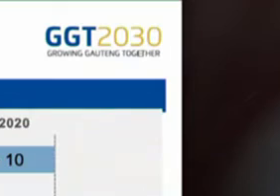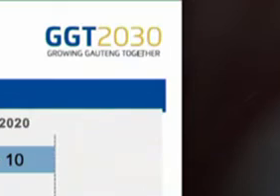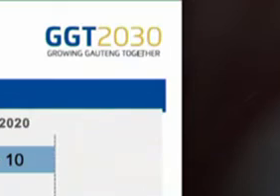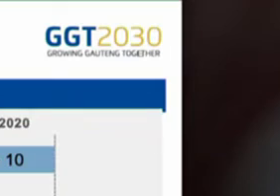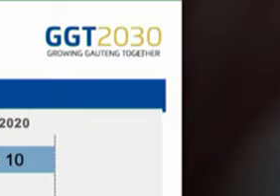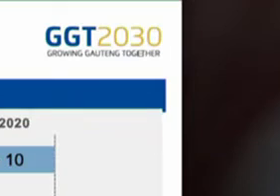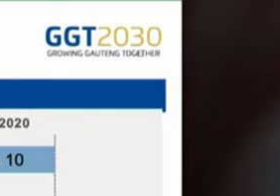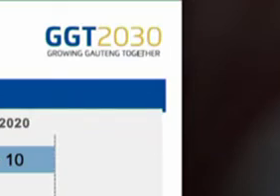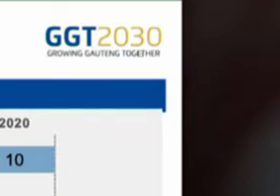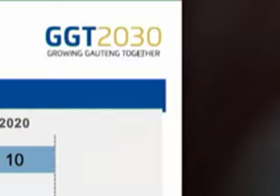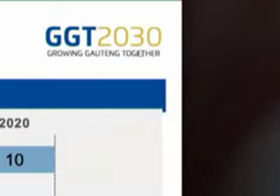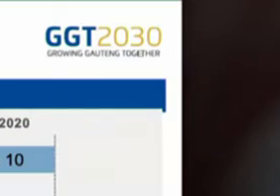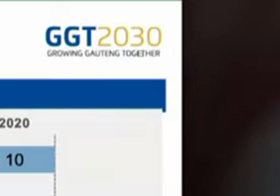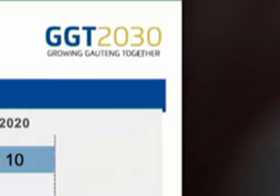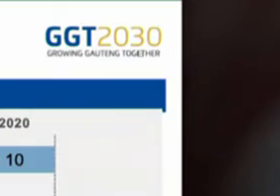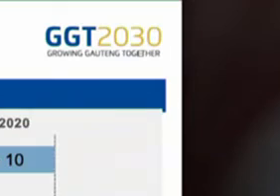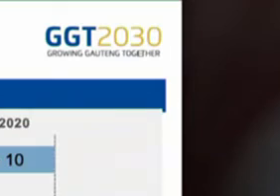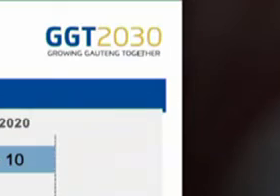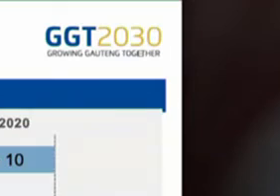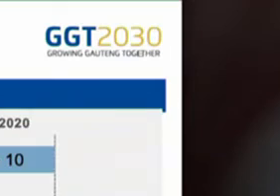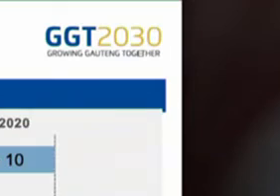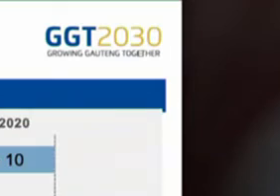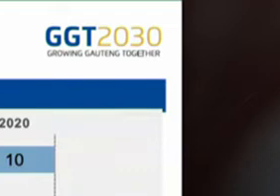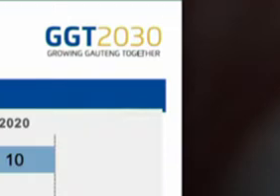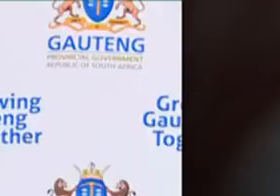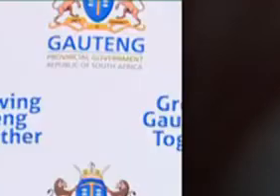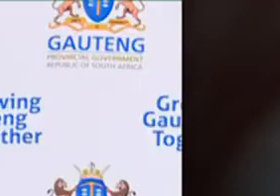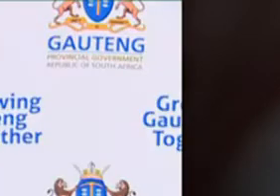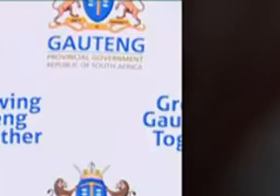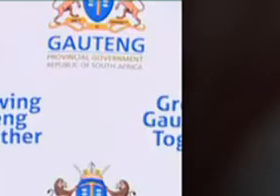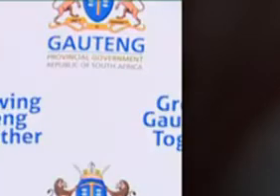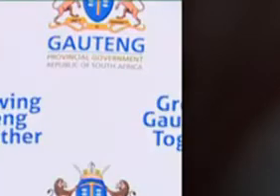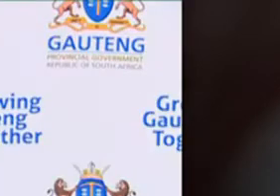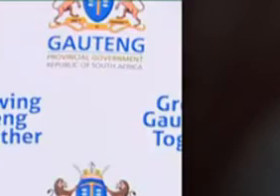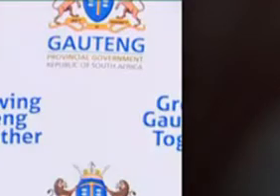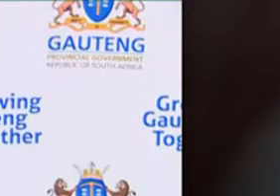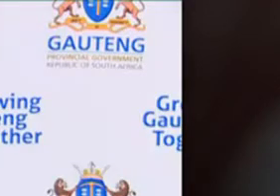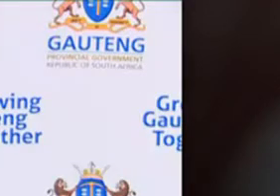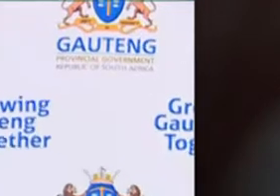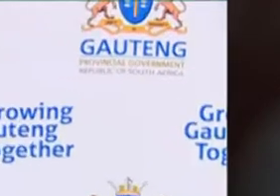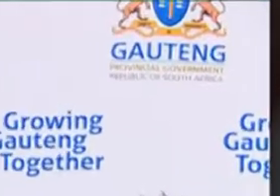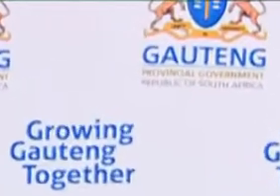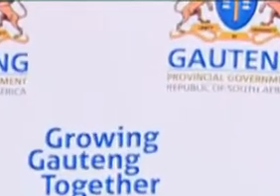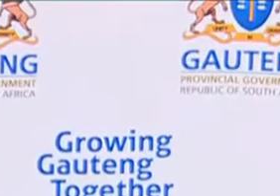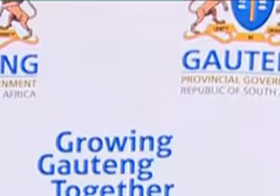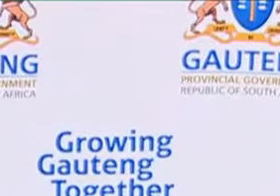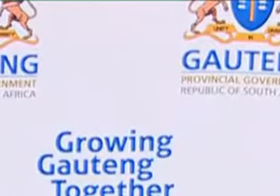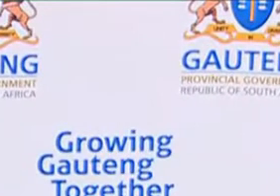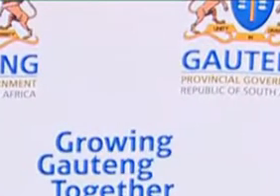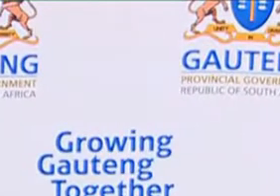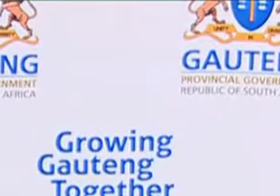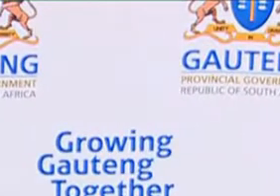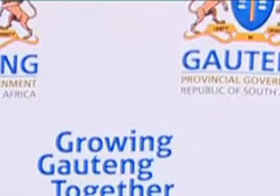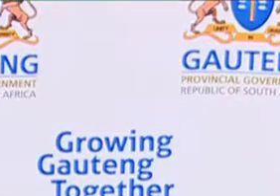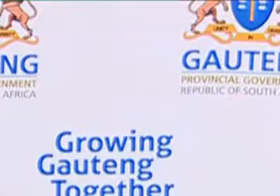Dainfen, Midrand, up to Lanseria was designated as a region in Johannesburg.